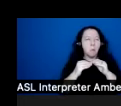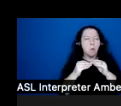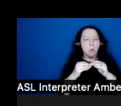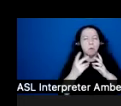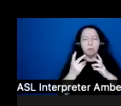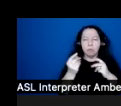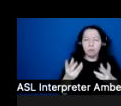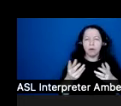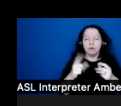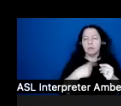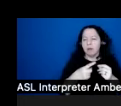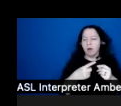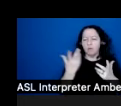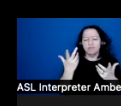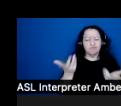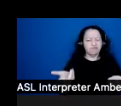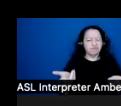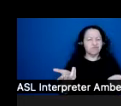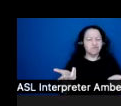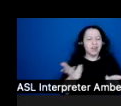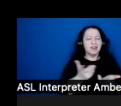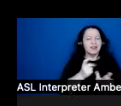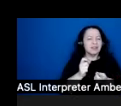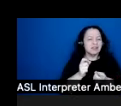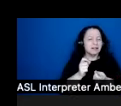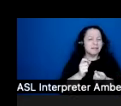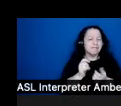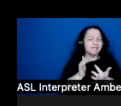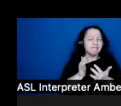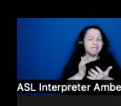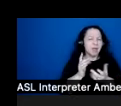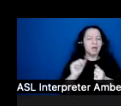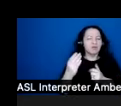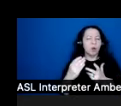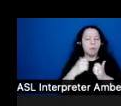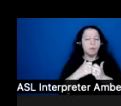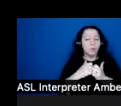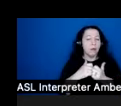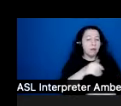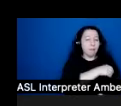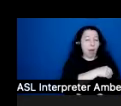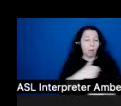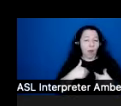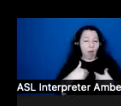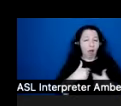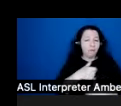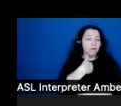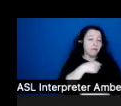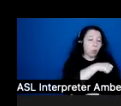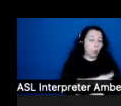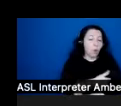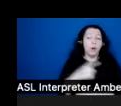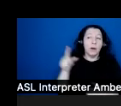does it look like for folks in certain positions of power who are taking advantage of their status?